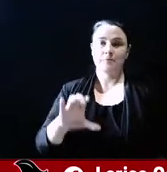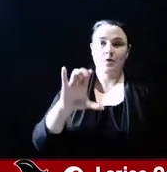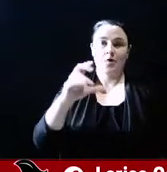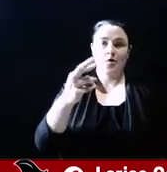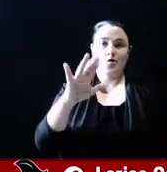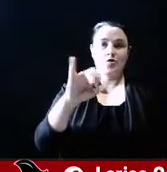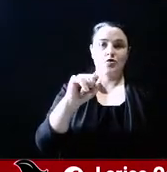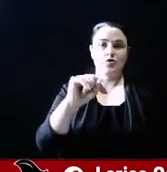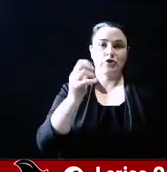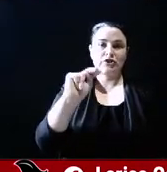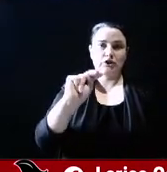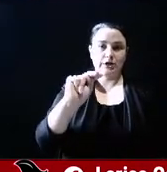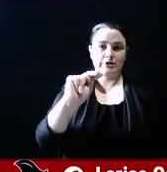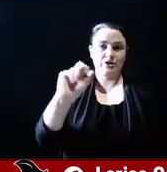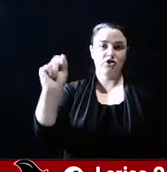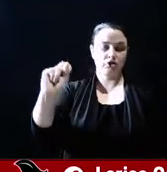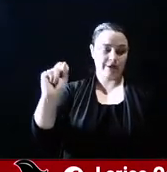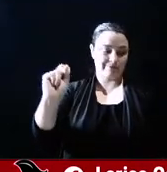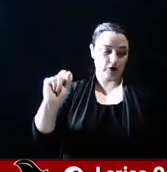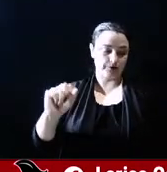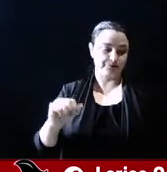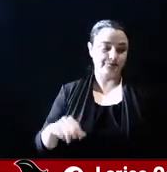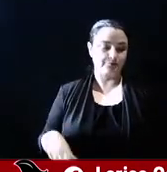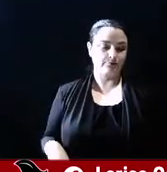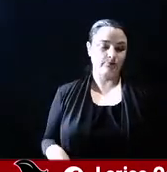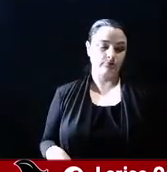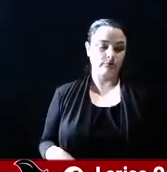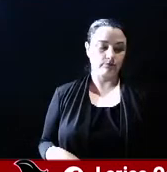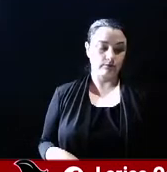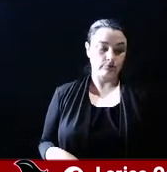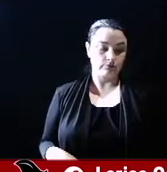Christian Alexander Schaefer Baggy.